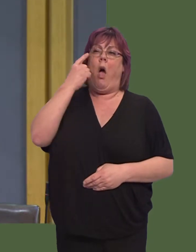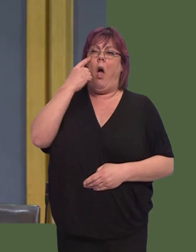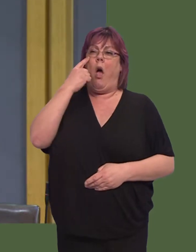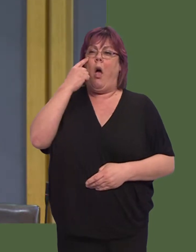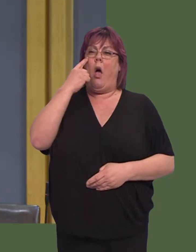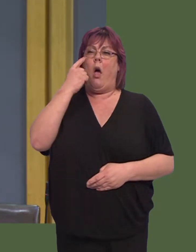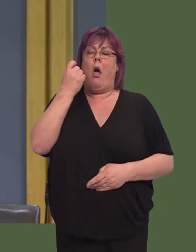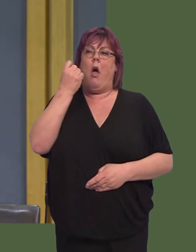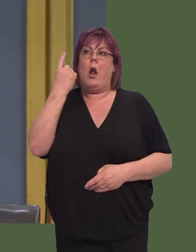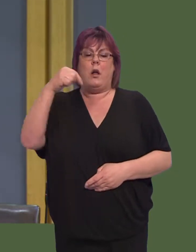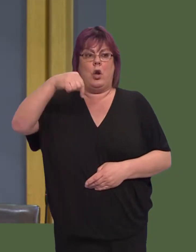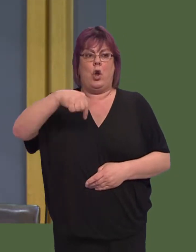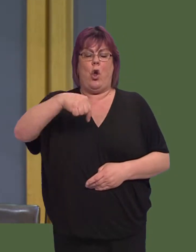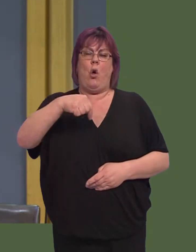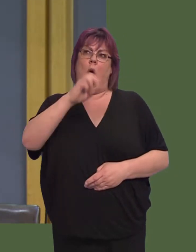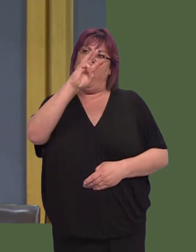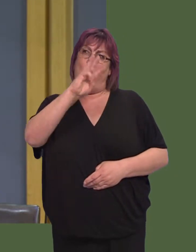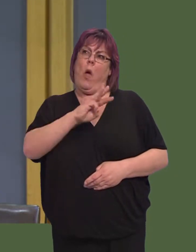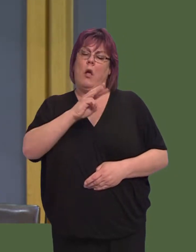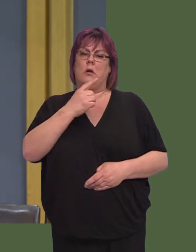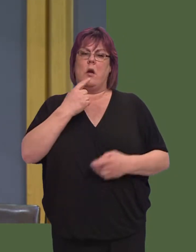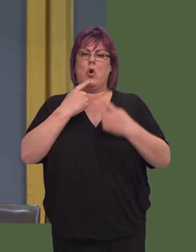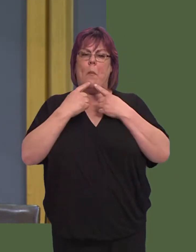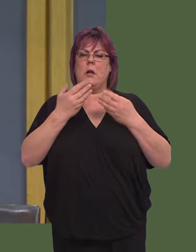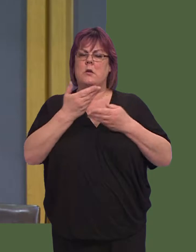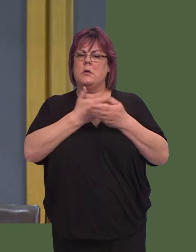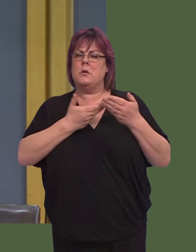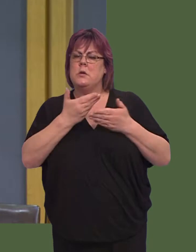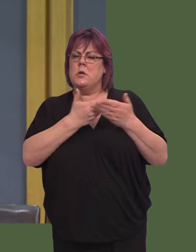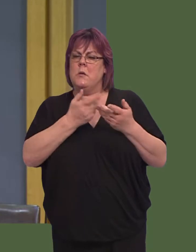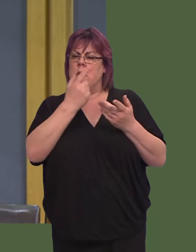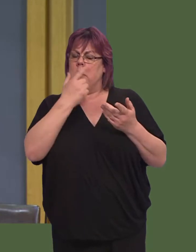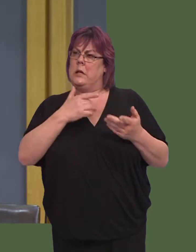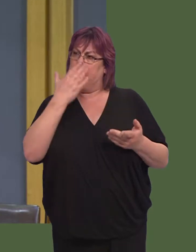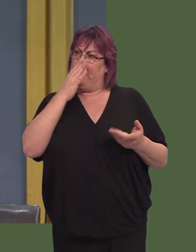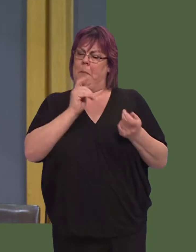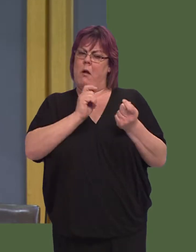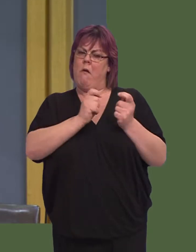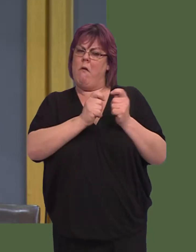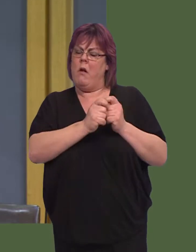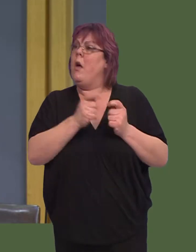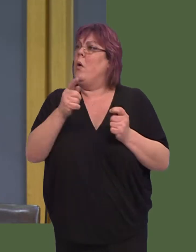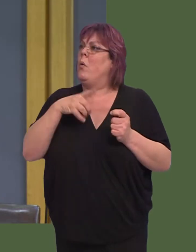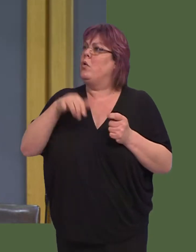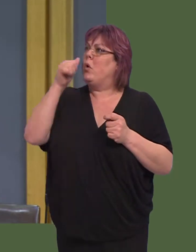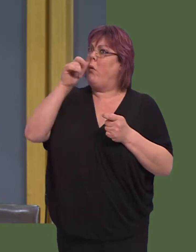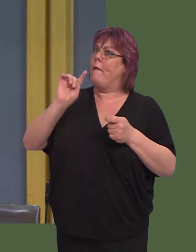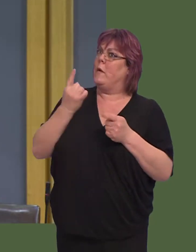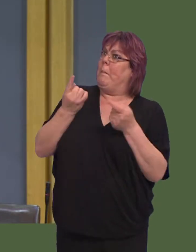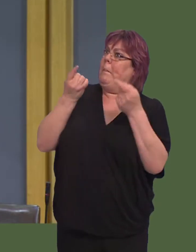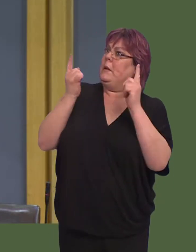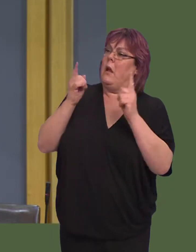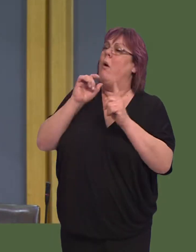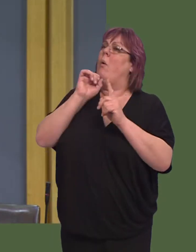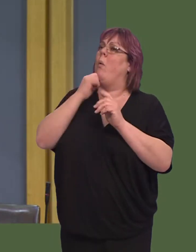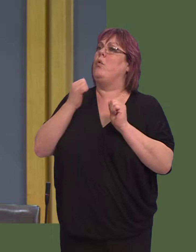of the government here in Wales has started to soften on these issues, and I would like an assurance from the First Minister that